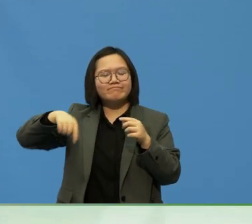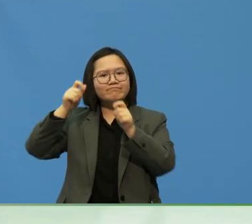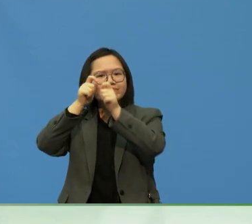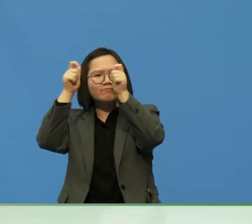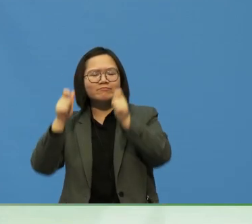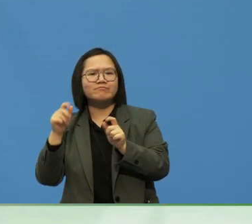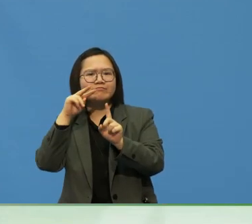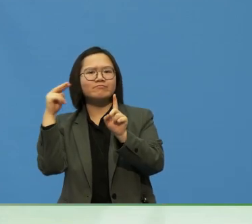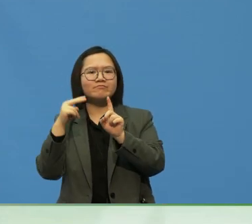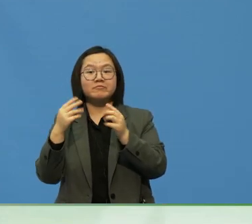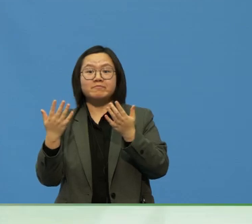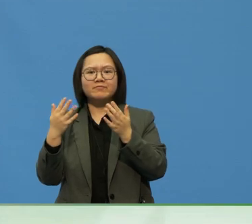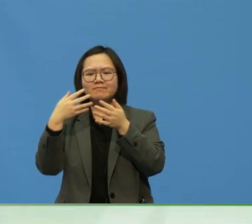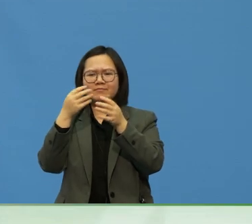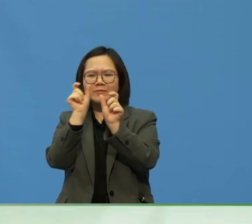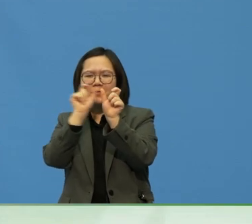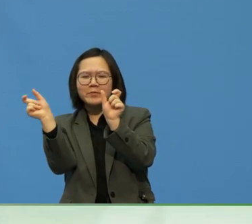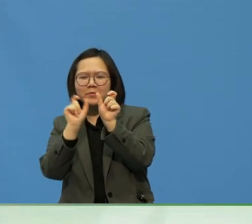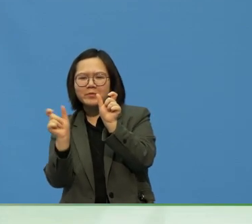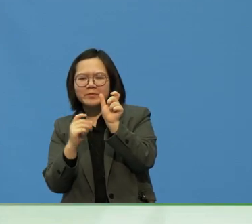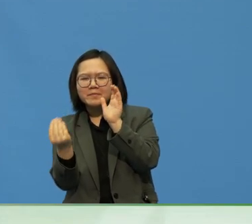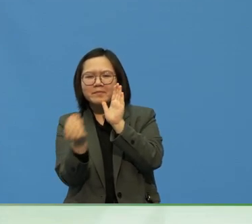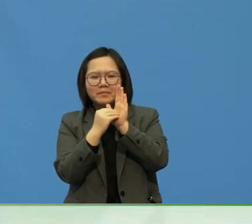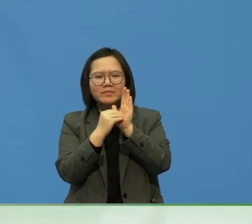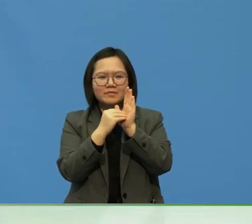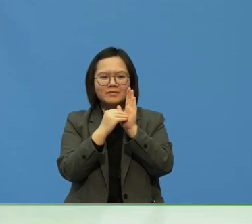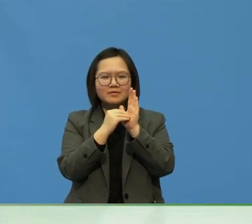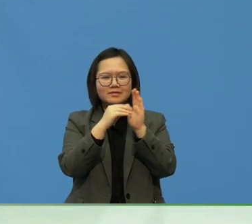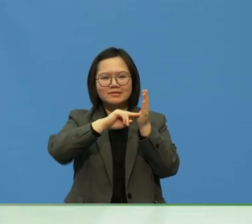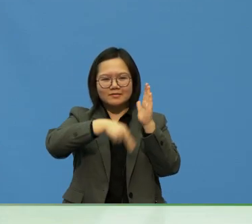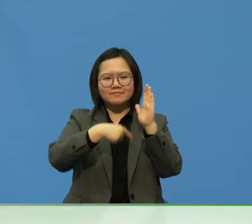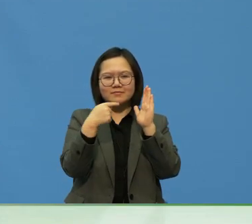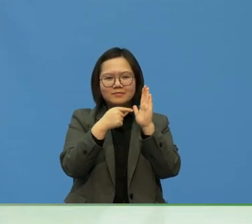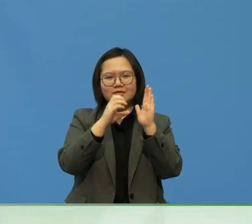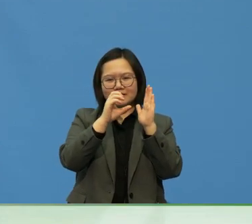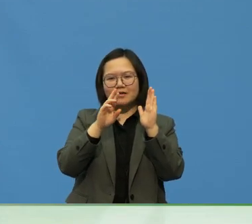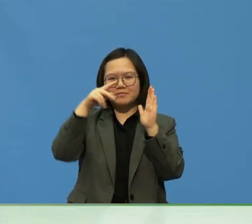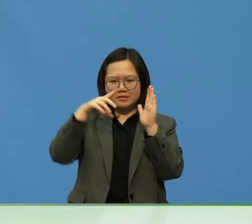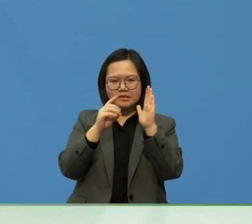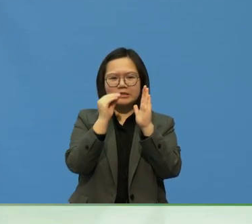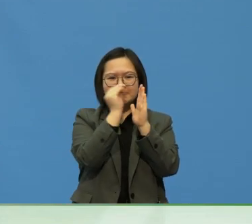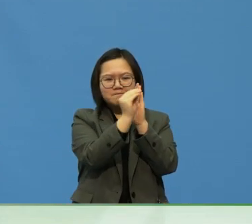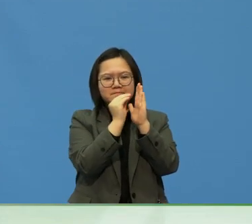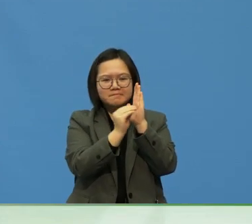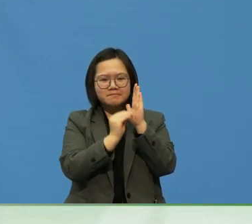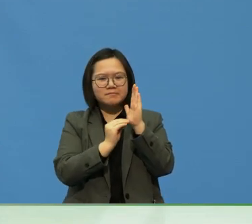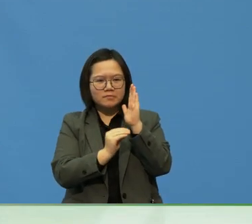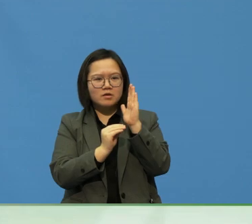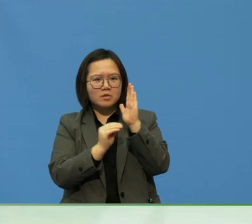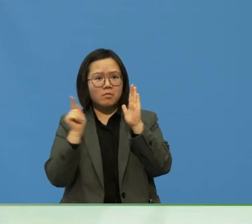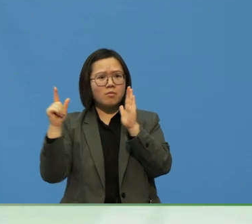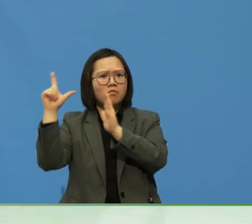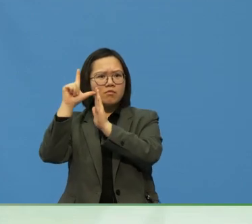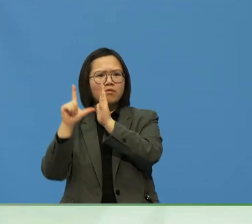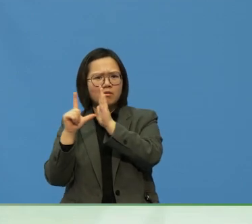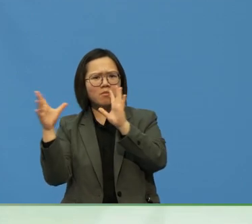the language of the CRPD and the principles of the CRPD. So in the preamble to the law, we mention the